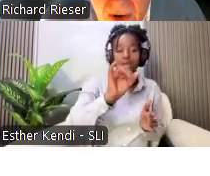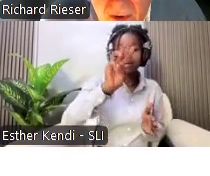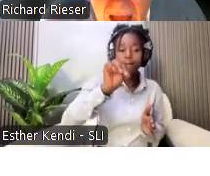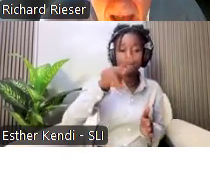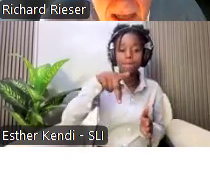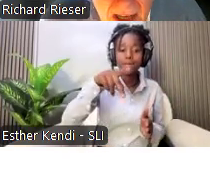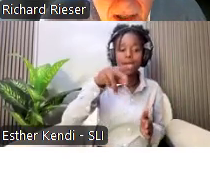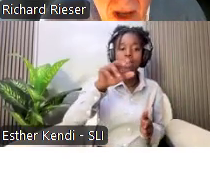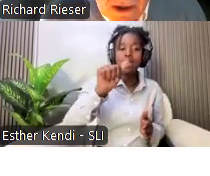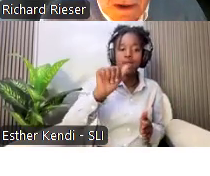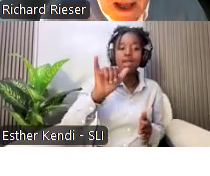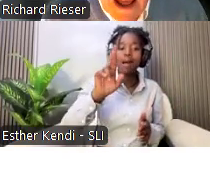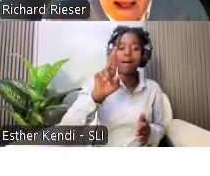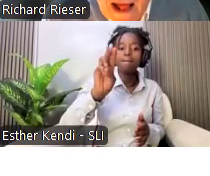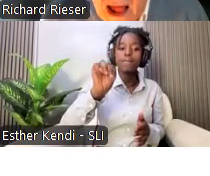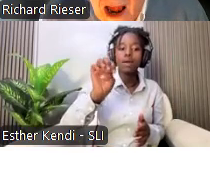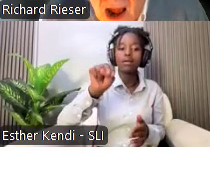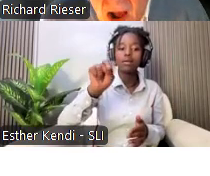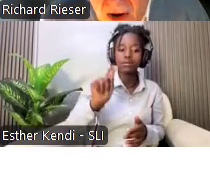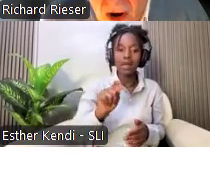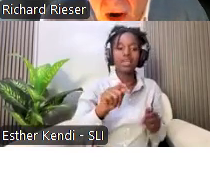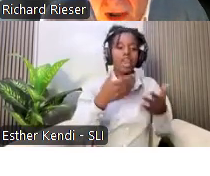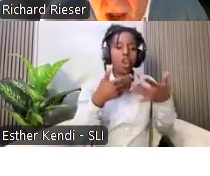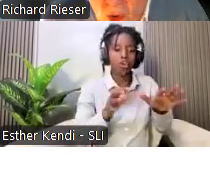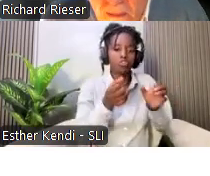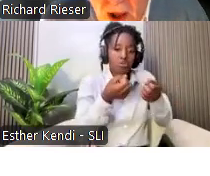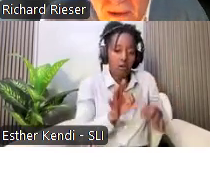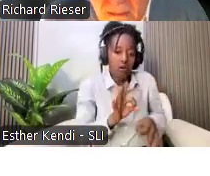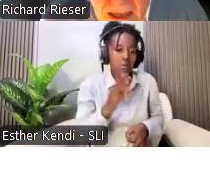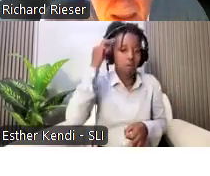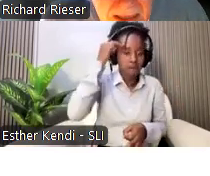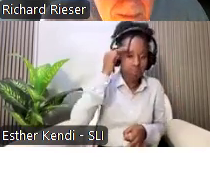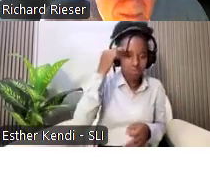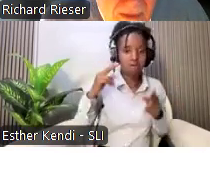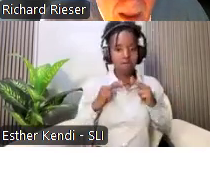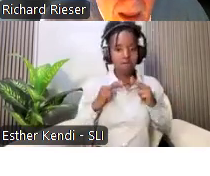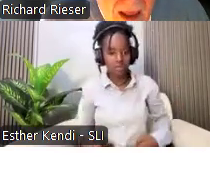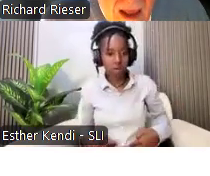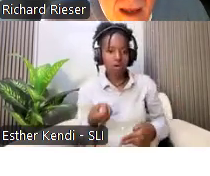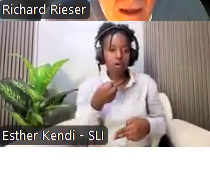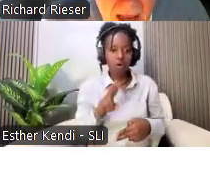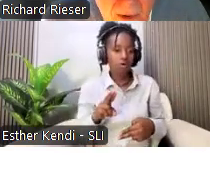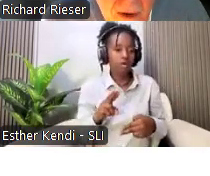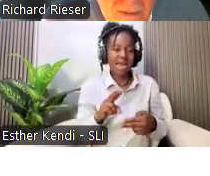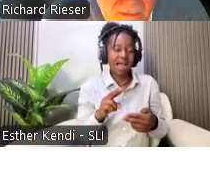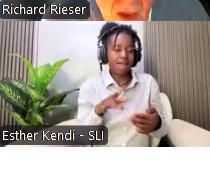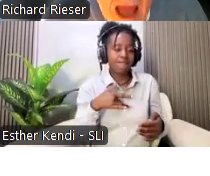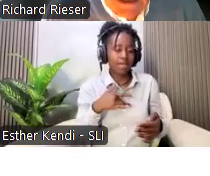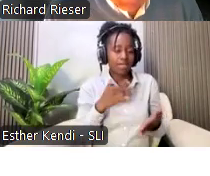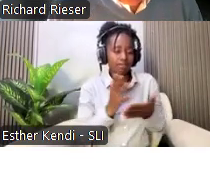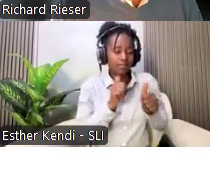function. You could add psychosocial to that. On a long-term or permanent basis.